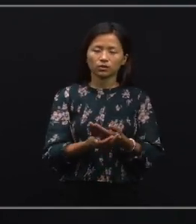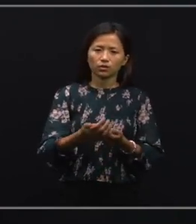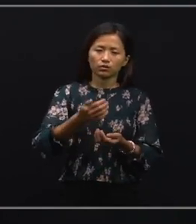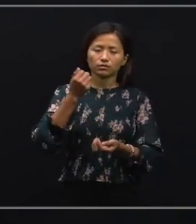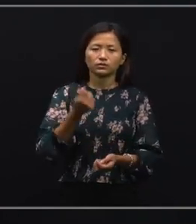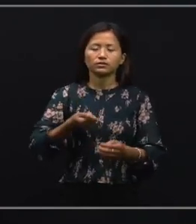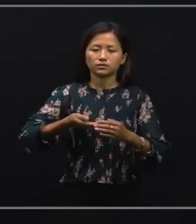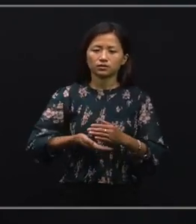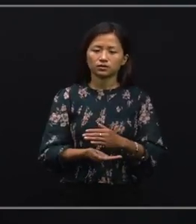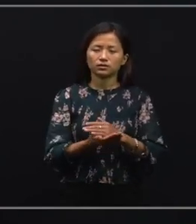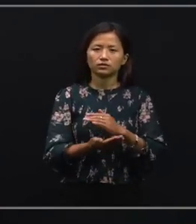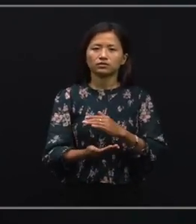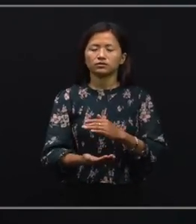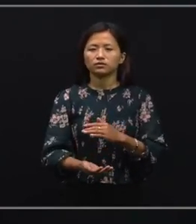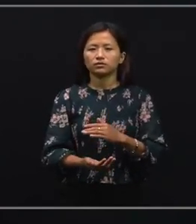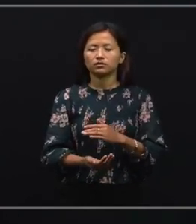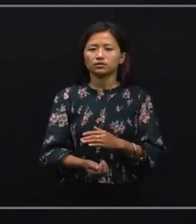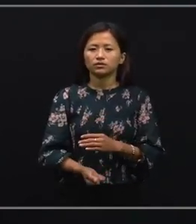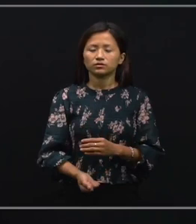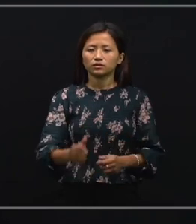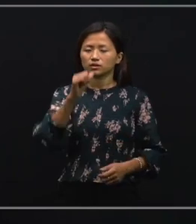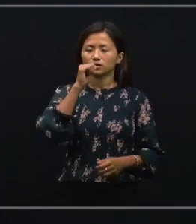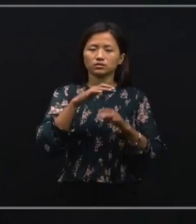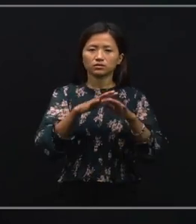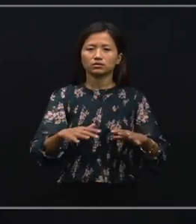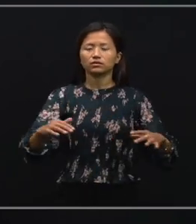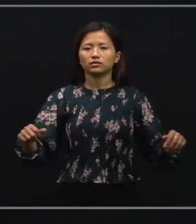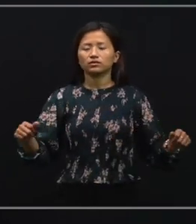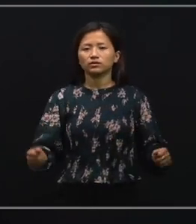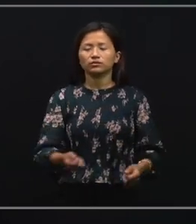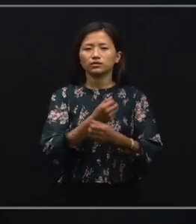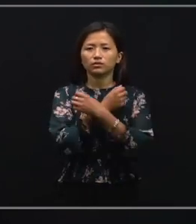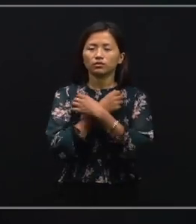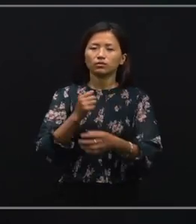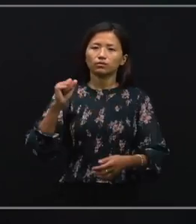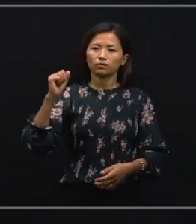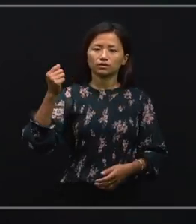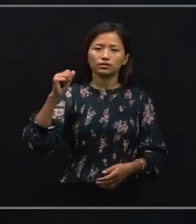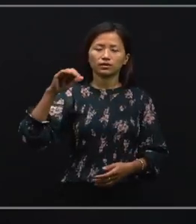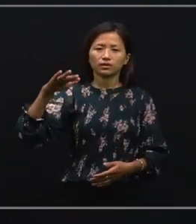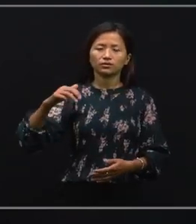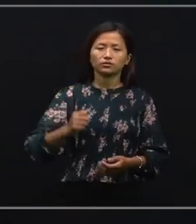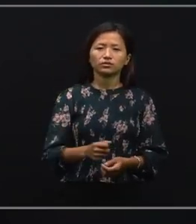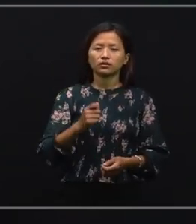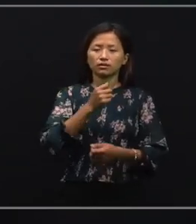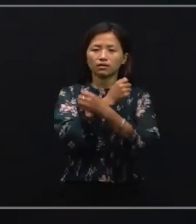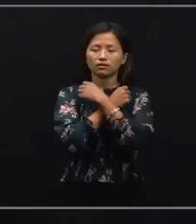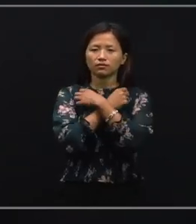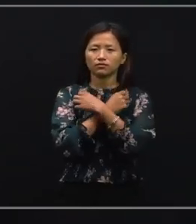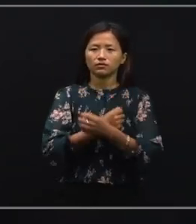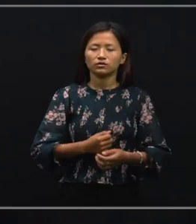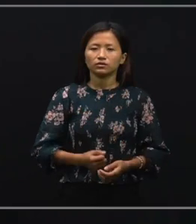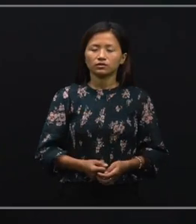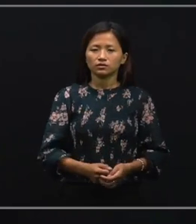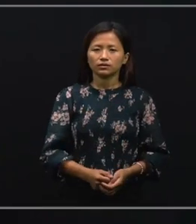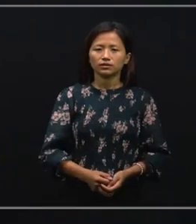water with one hand around her lover, that is the chieftain, and with one hand held up for aid. That